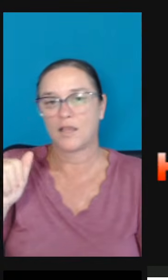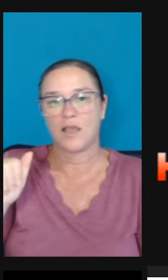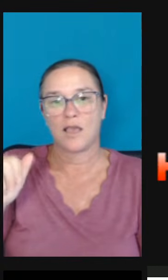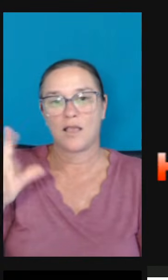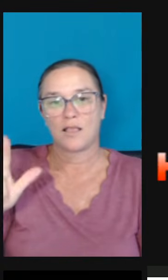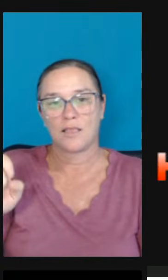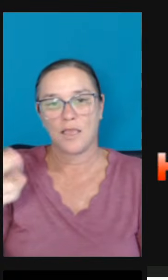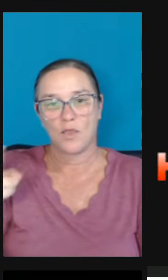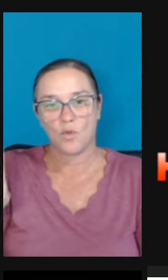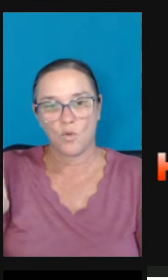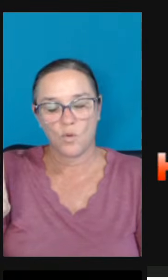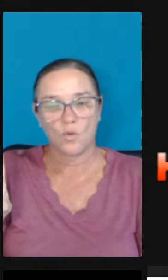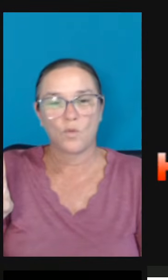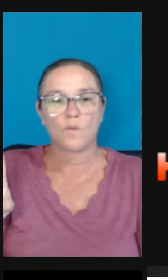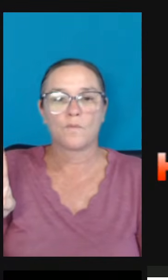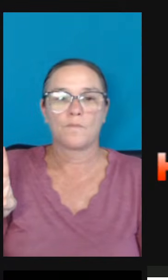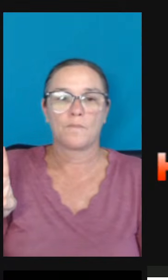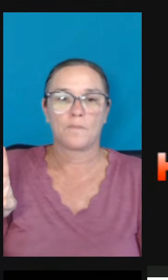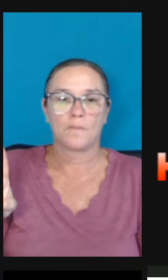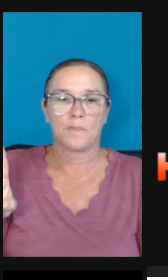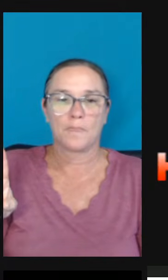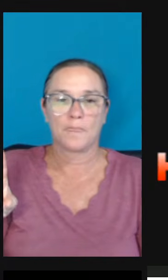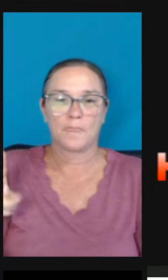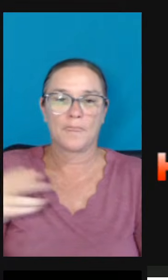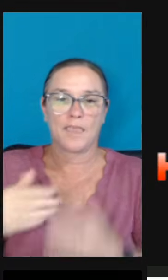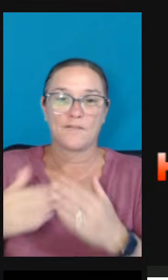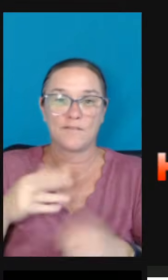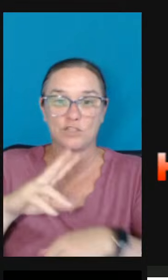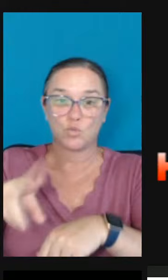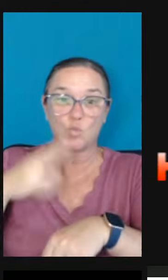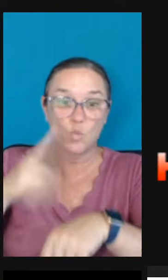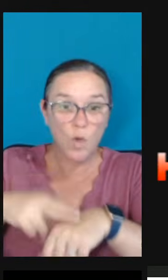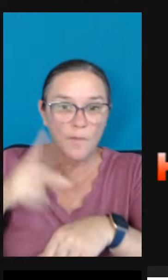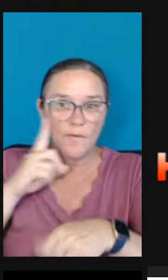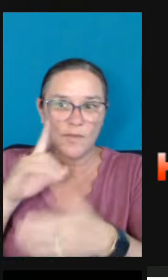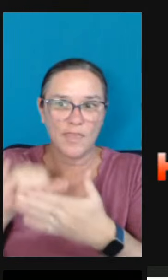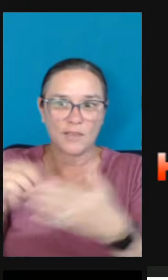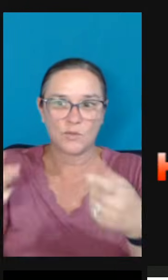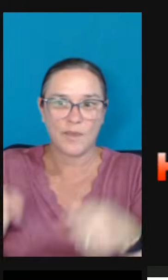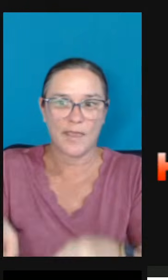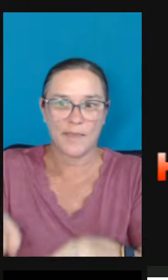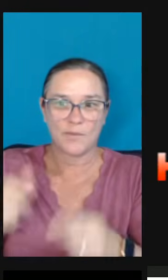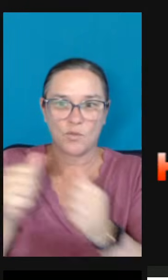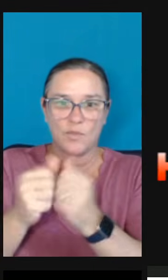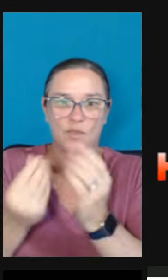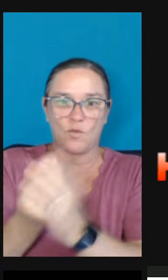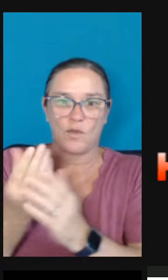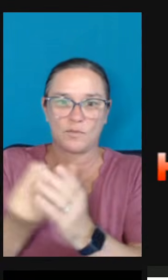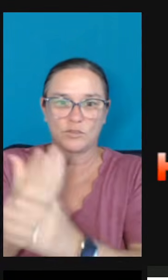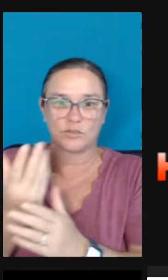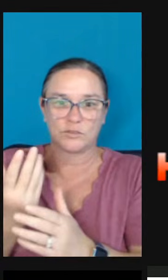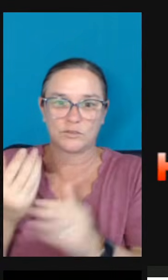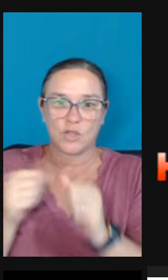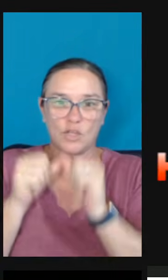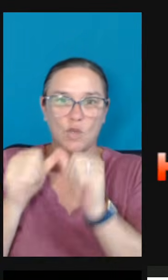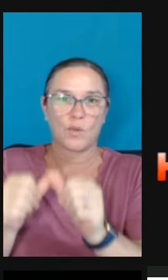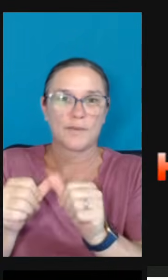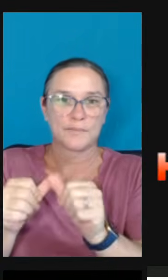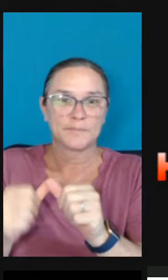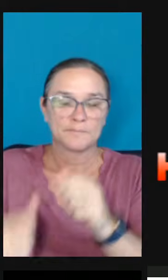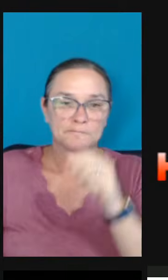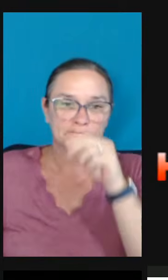even if it's normal for that to be the case with the eruption ongoing.